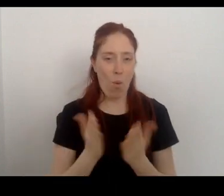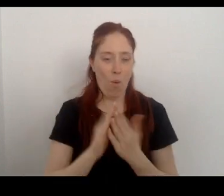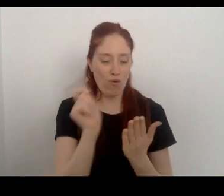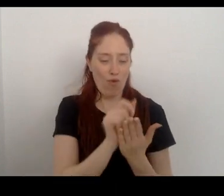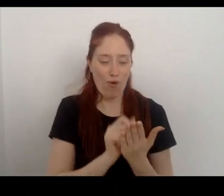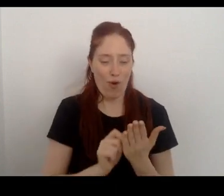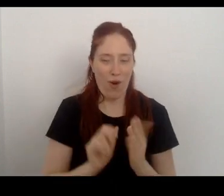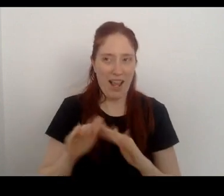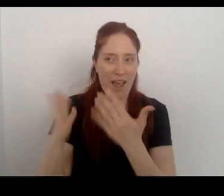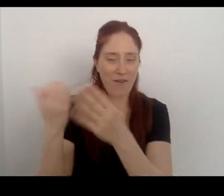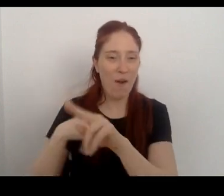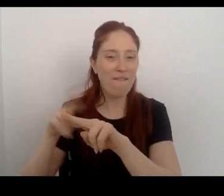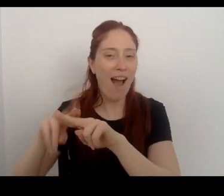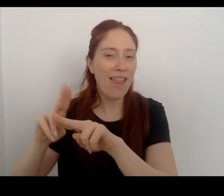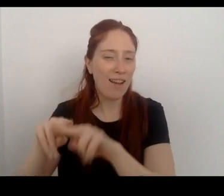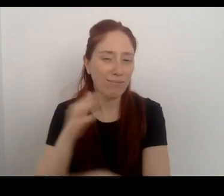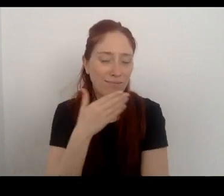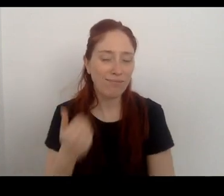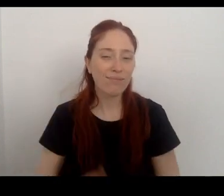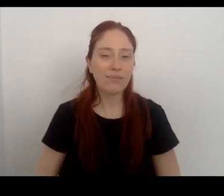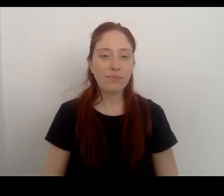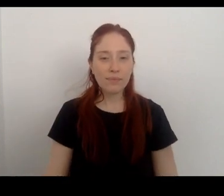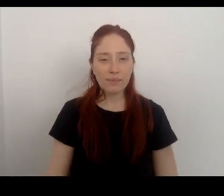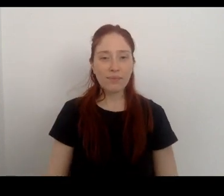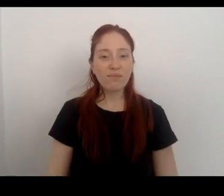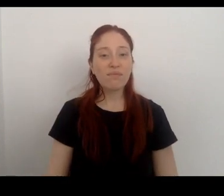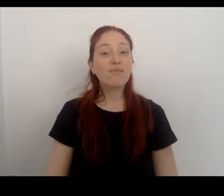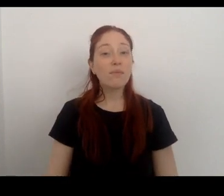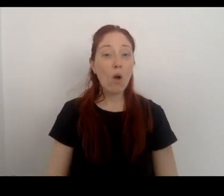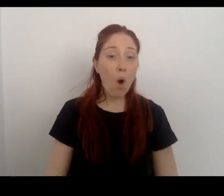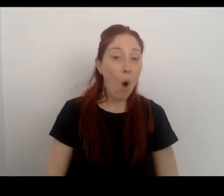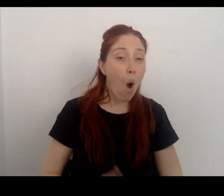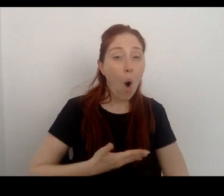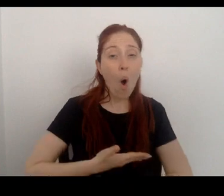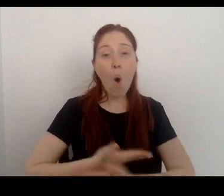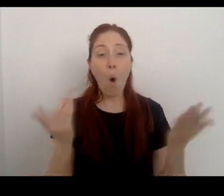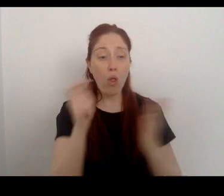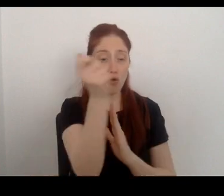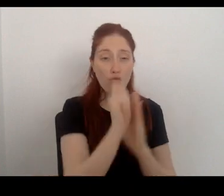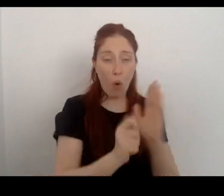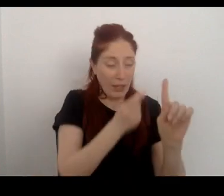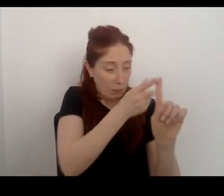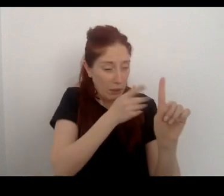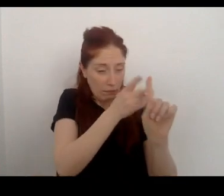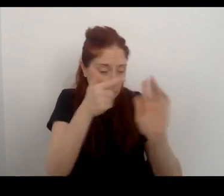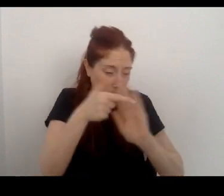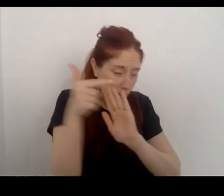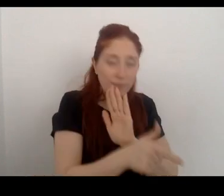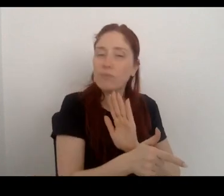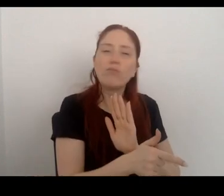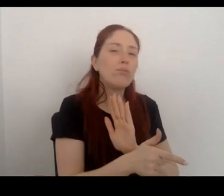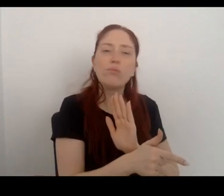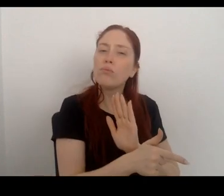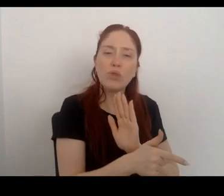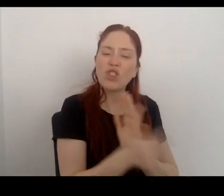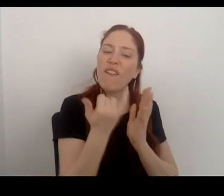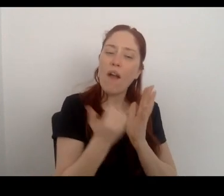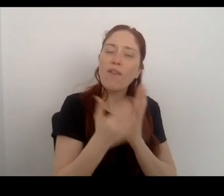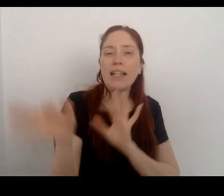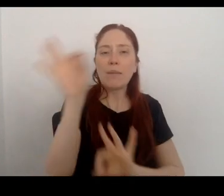were quite so tight or detailed. Sometimes she was really experimental. She tried different things. She was quite